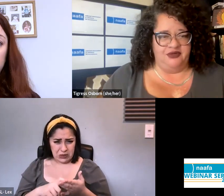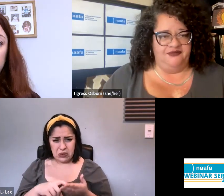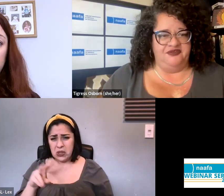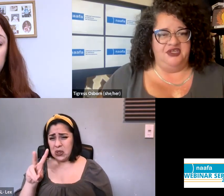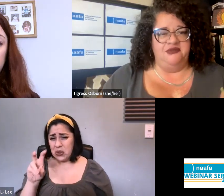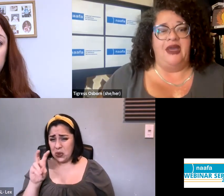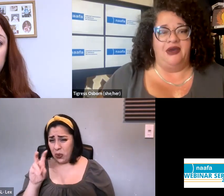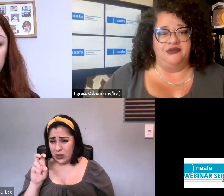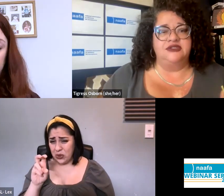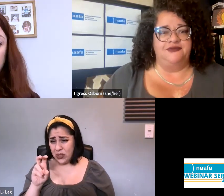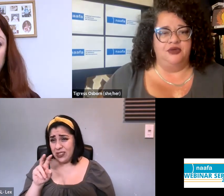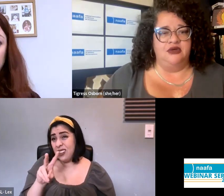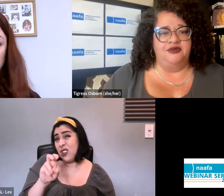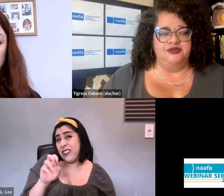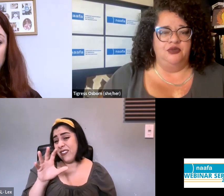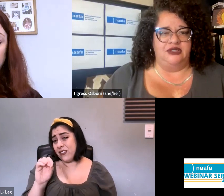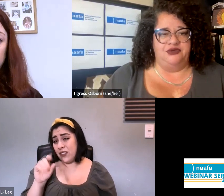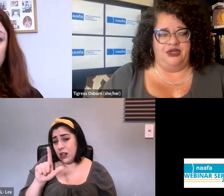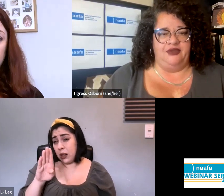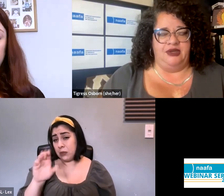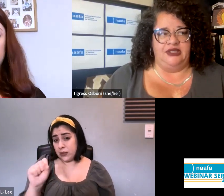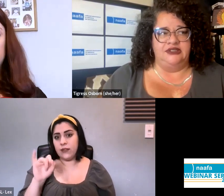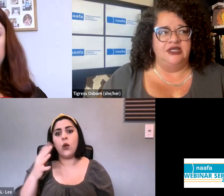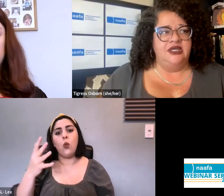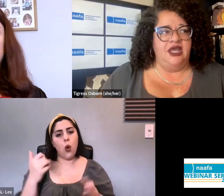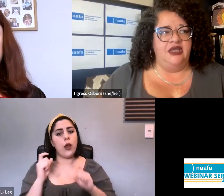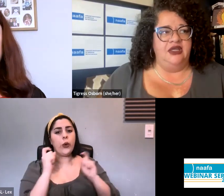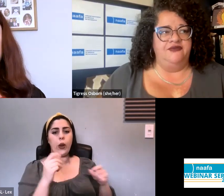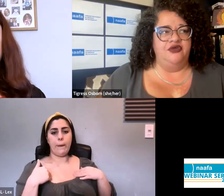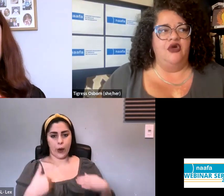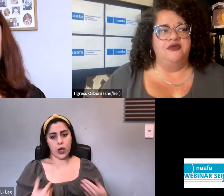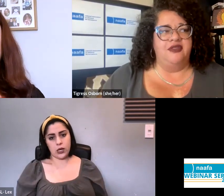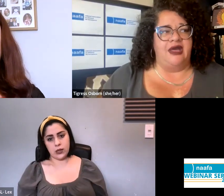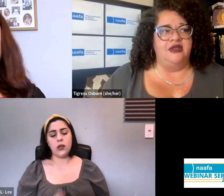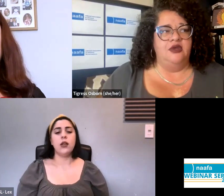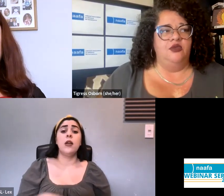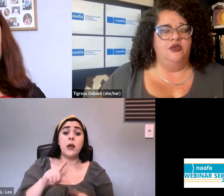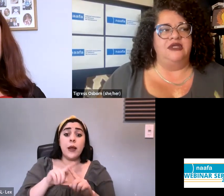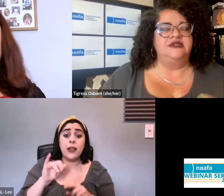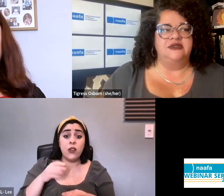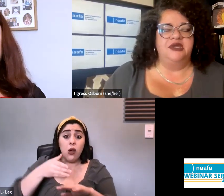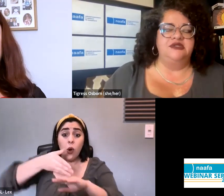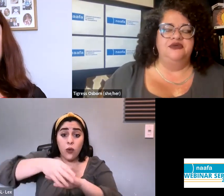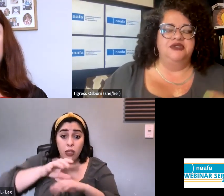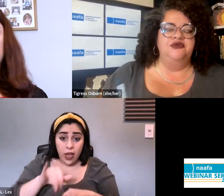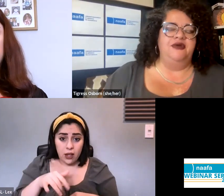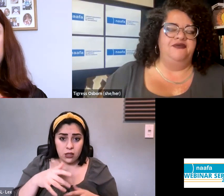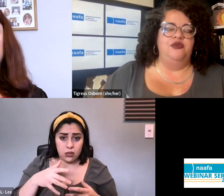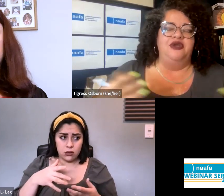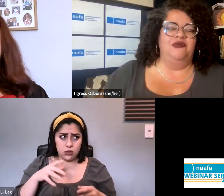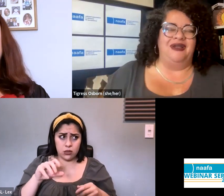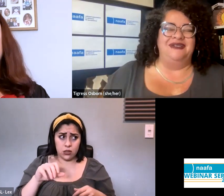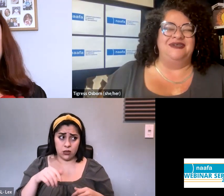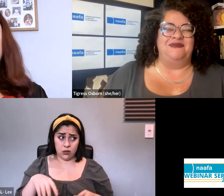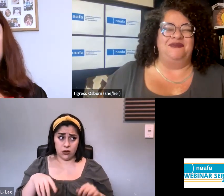most 250 pounds for folks who want to donate their bodies. And if you're over that, is there something else you can do if